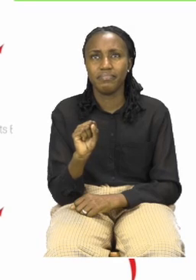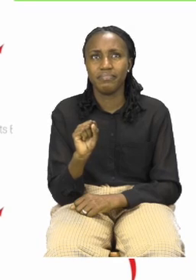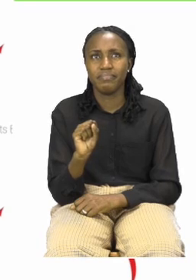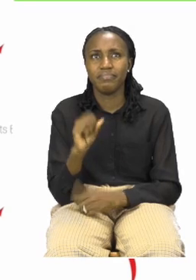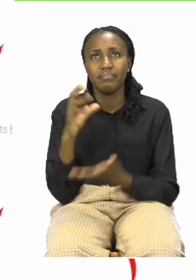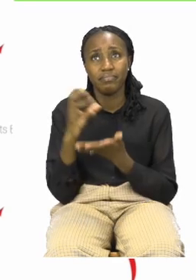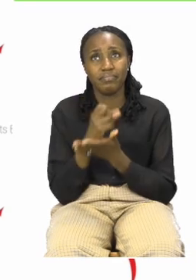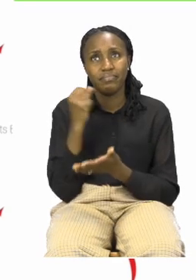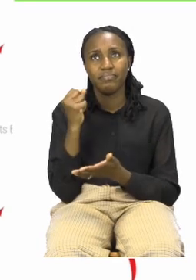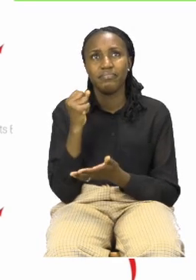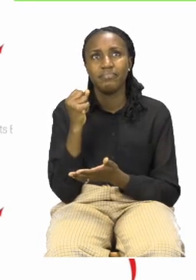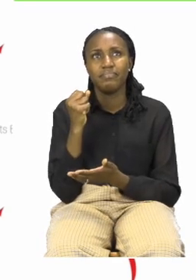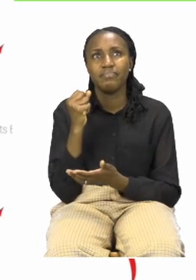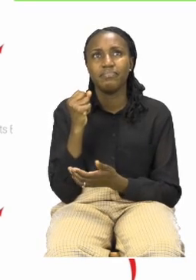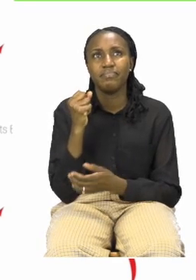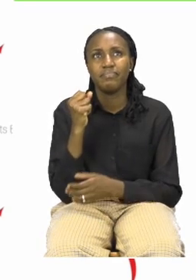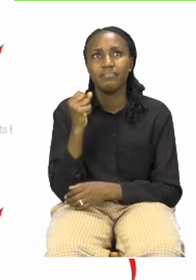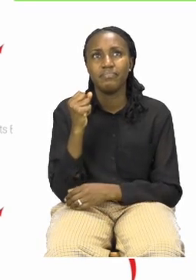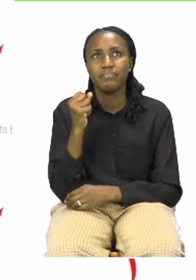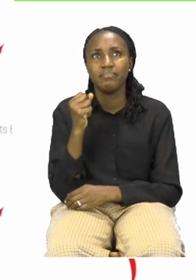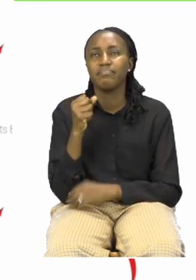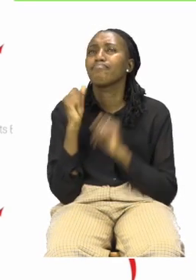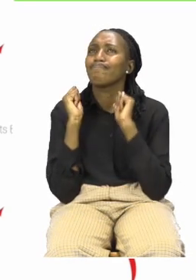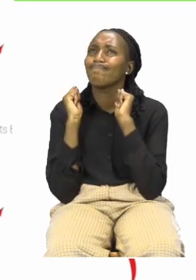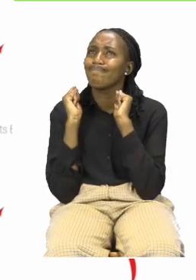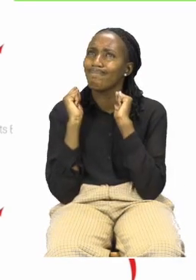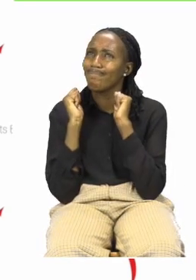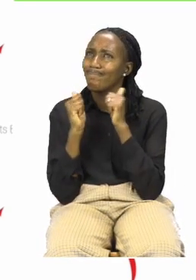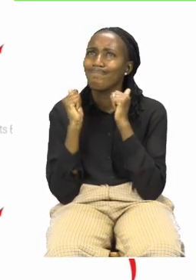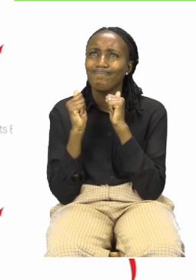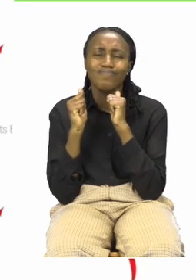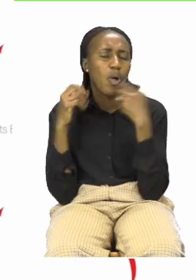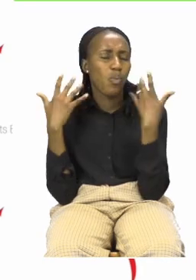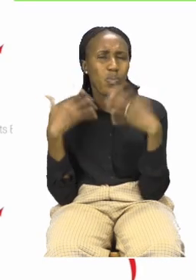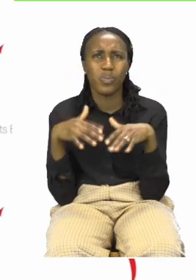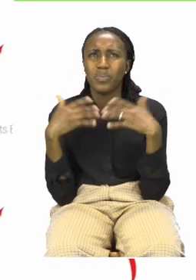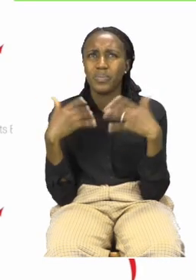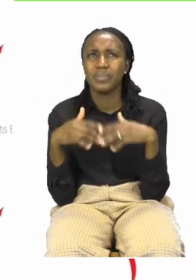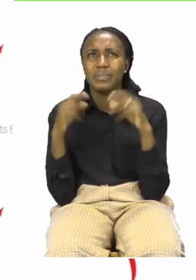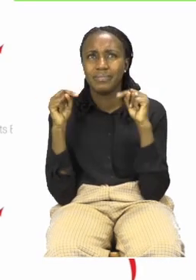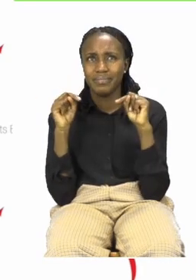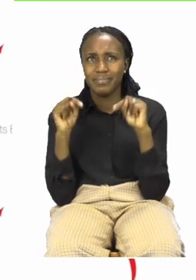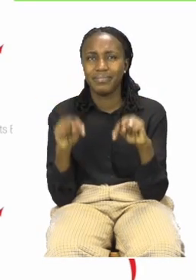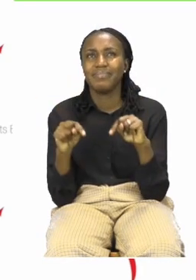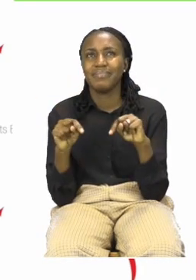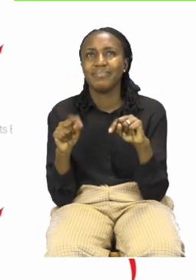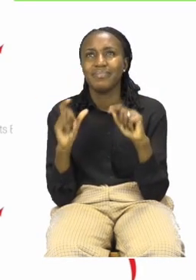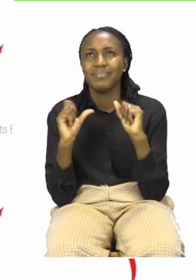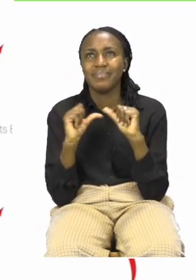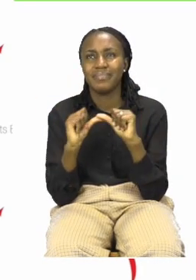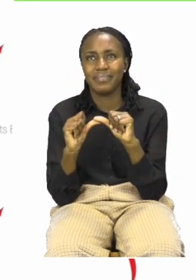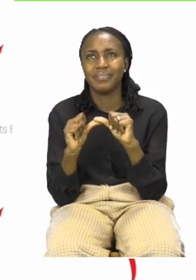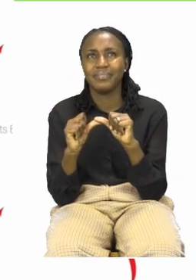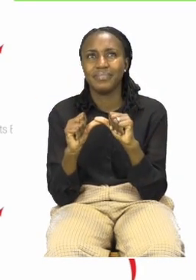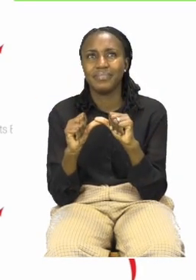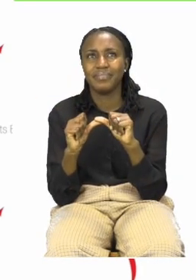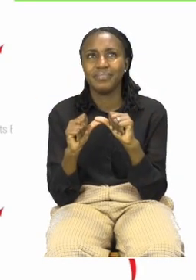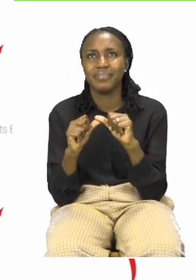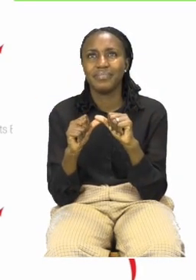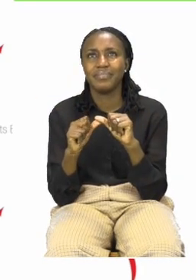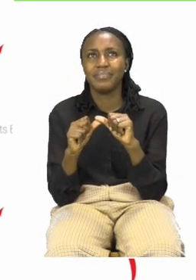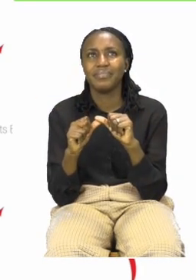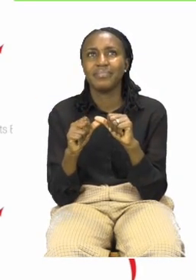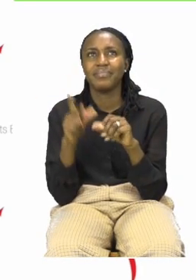that competition, which is remarkable. And currently he's still active in the